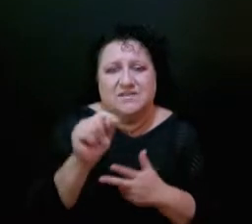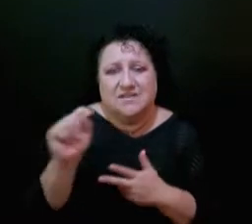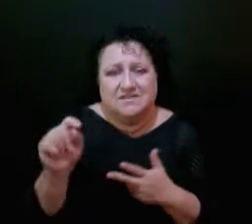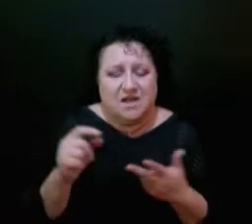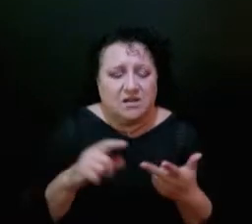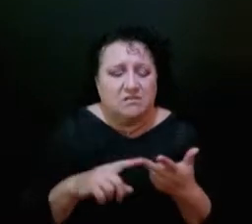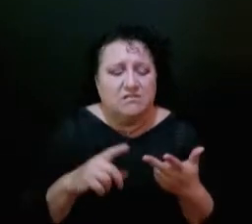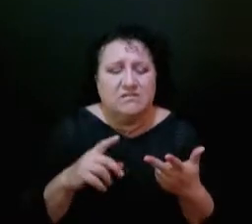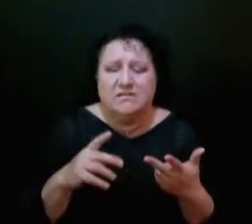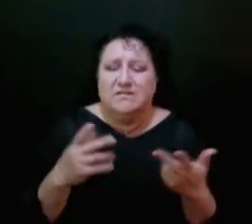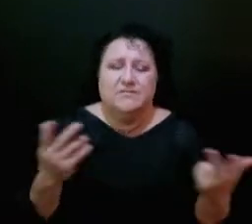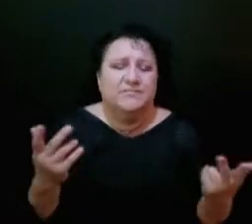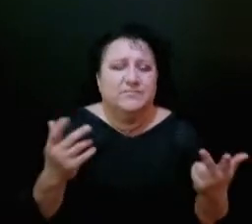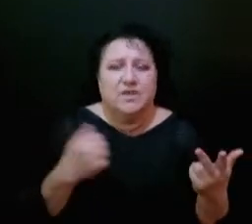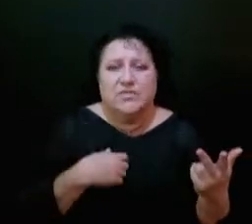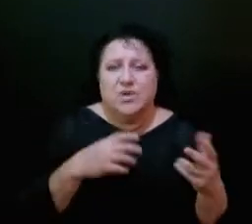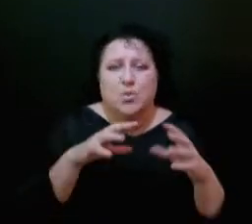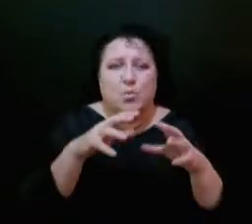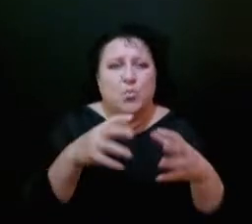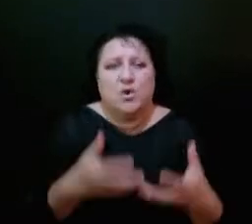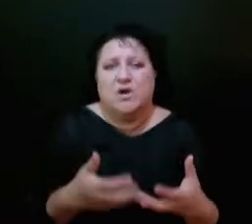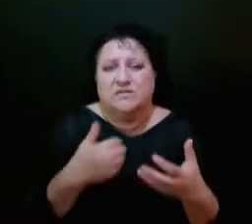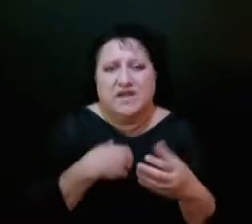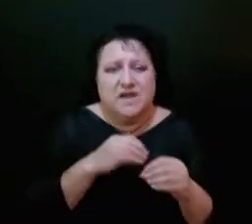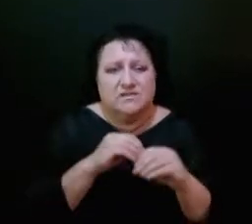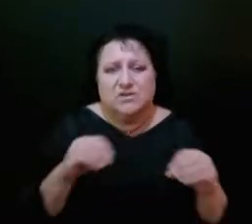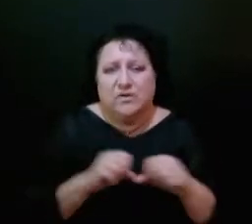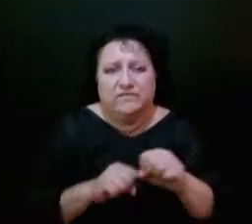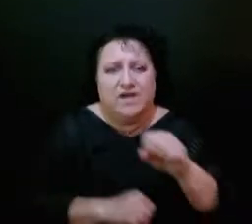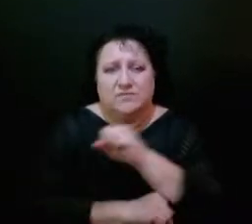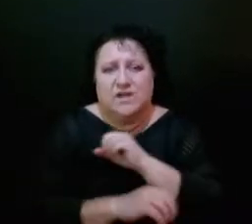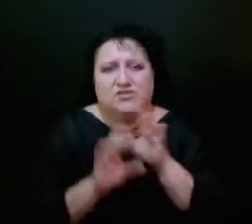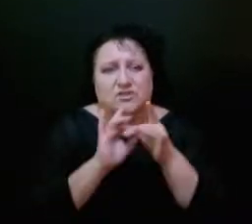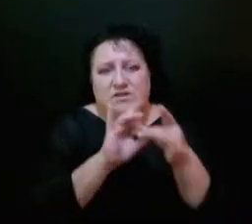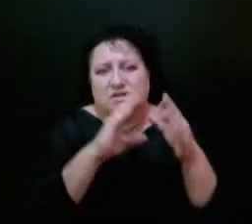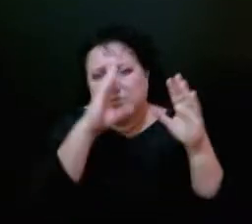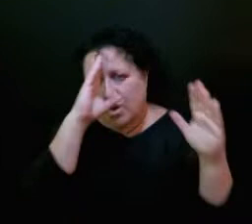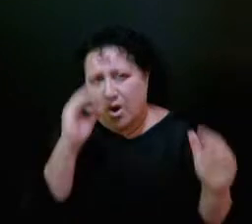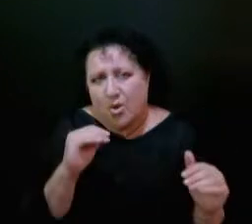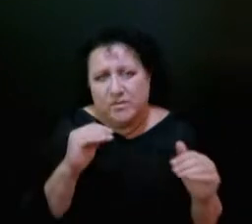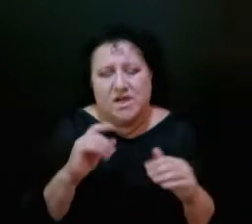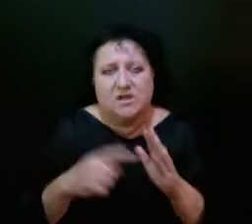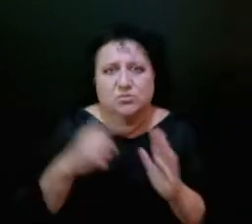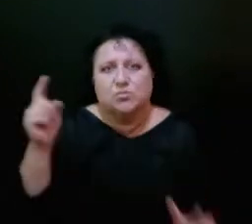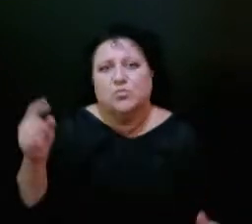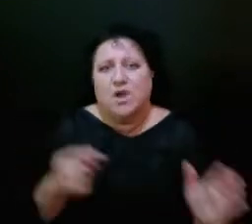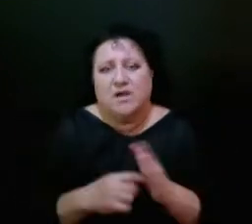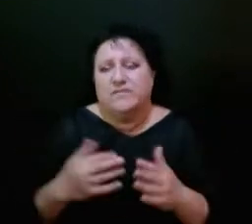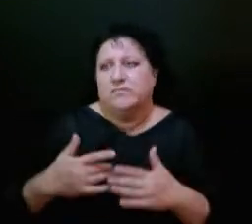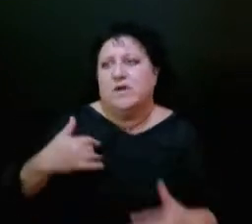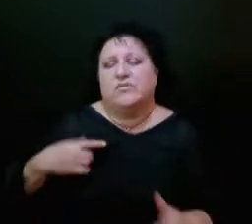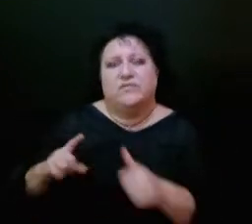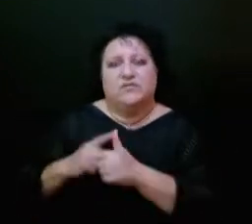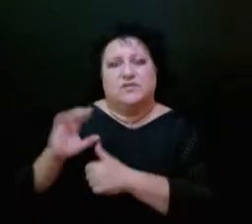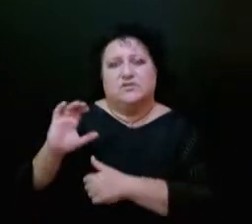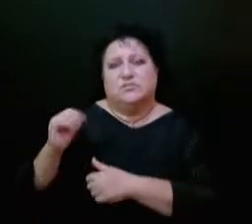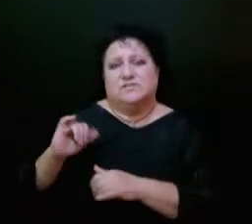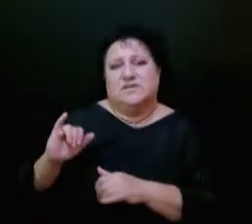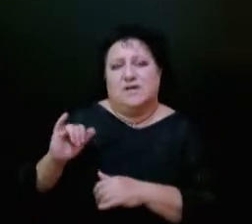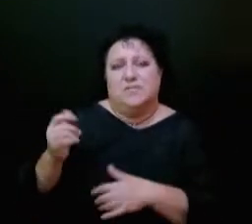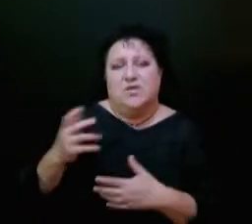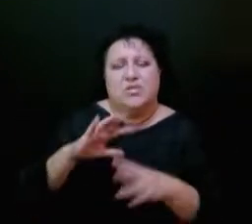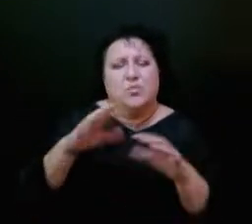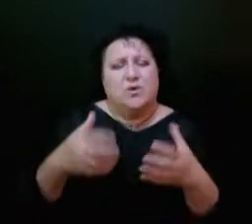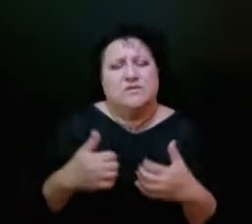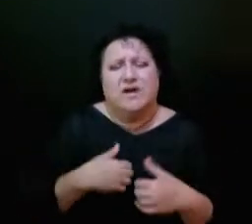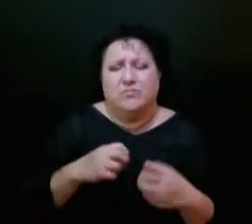no basis for hope. Hope is a rare commodity. It was in the first century. The world has so many problems. We've got